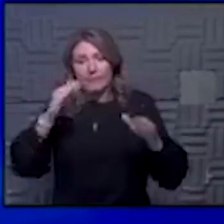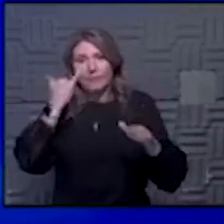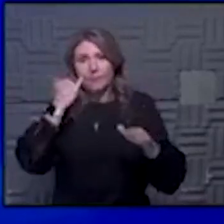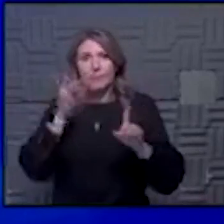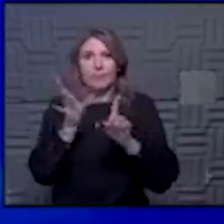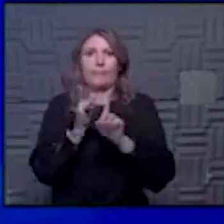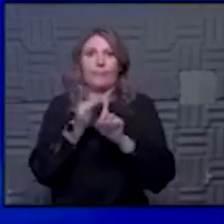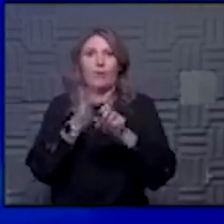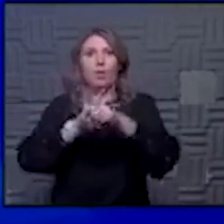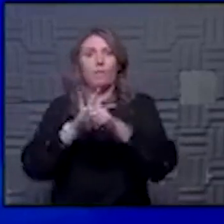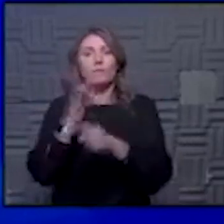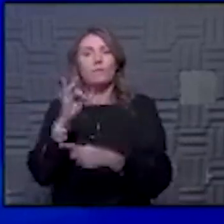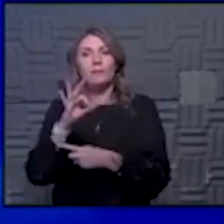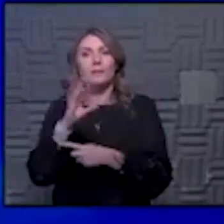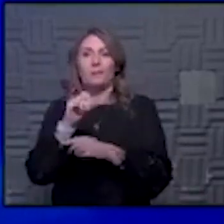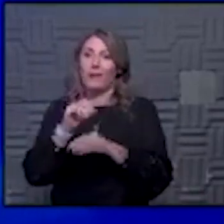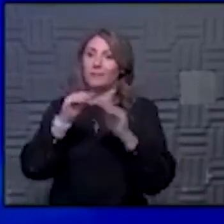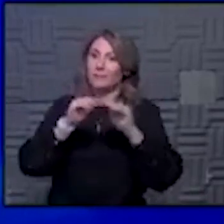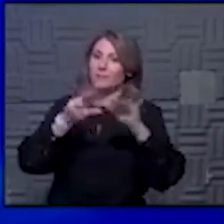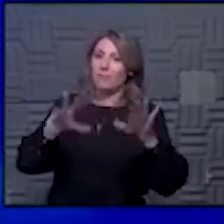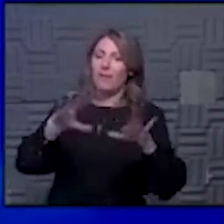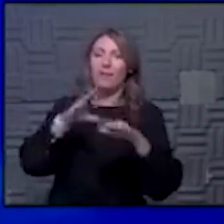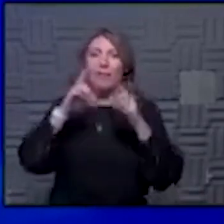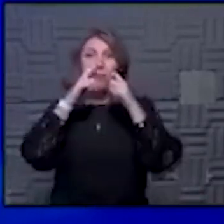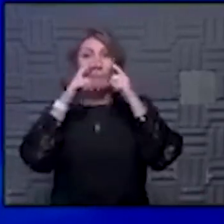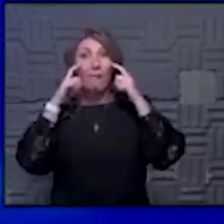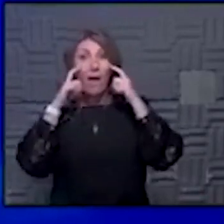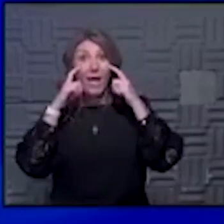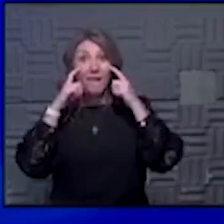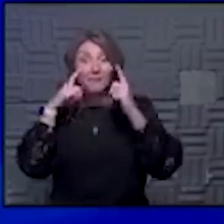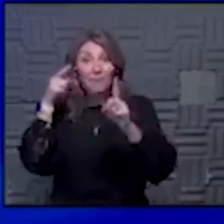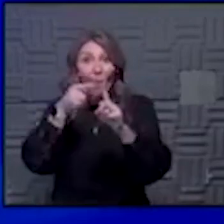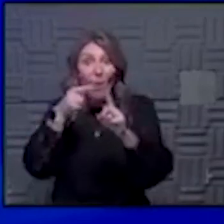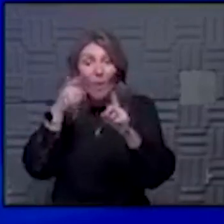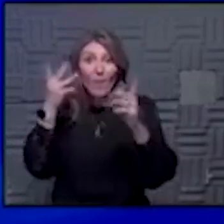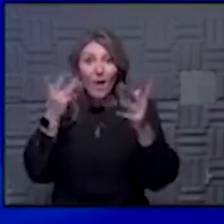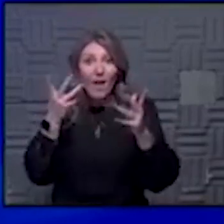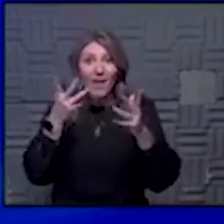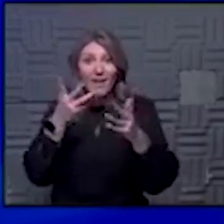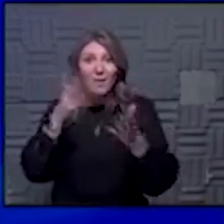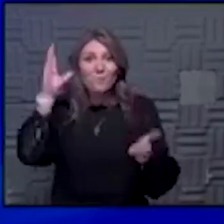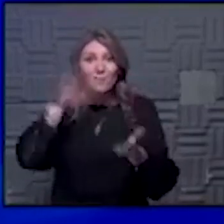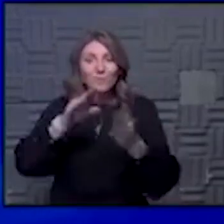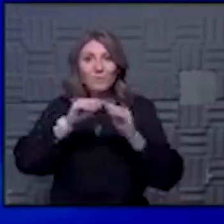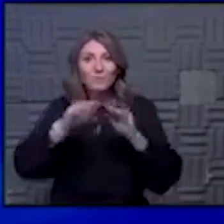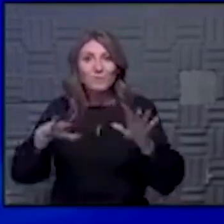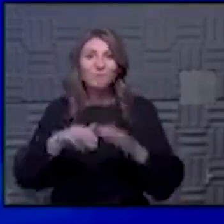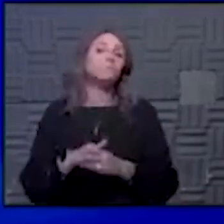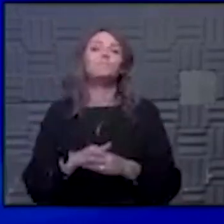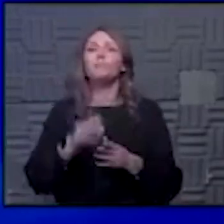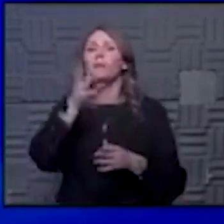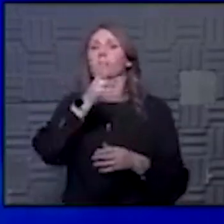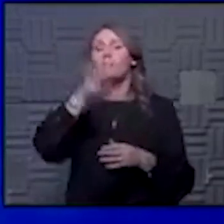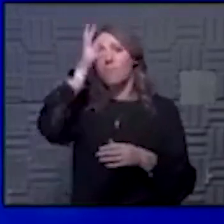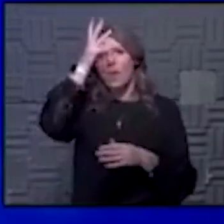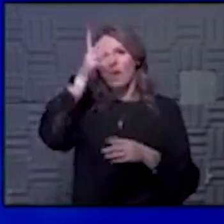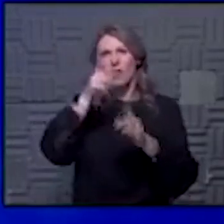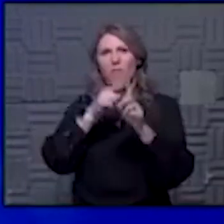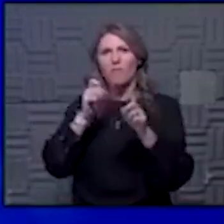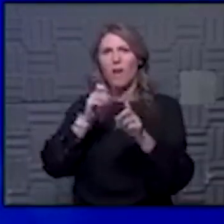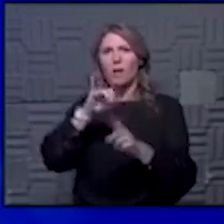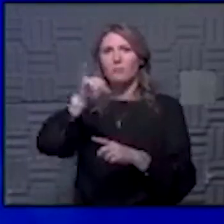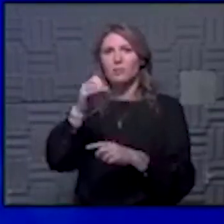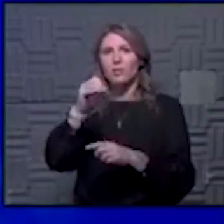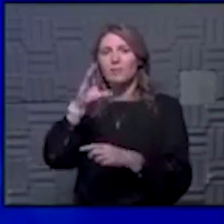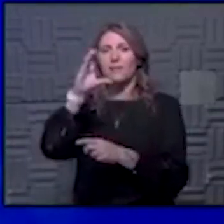and we could be spreading it to others, and the mask is the way to help us reduce that spread. Bob. A parent from Johnson County who wants to